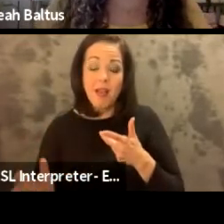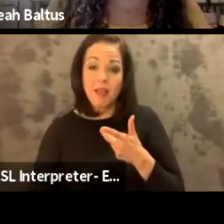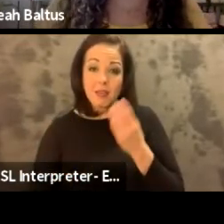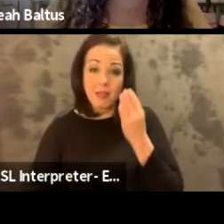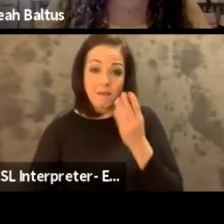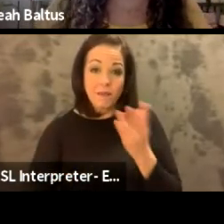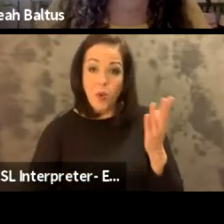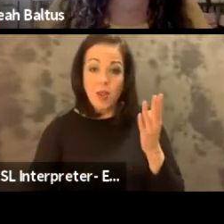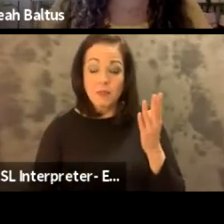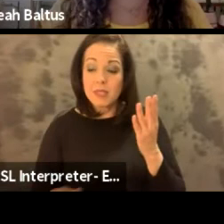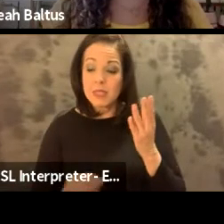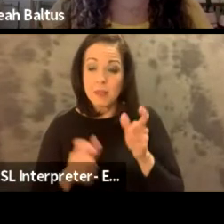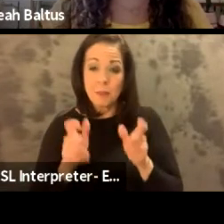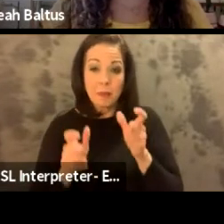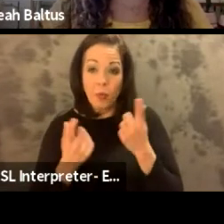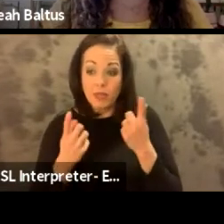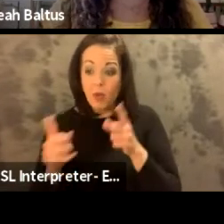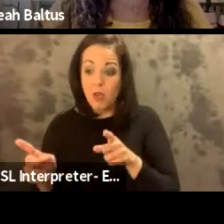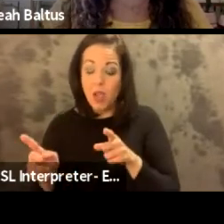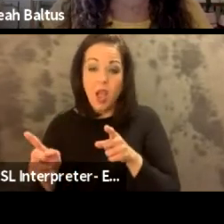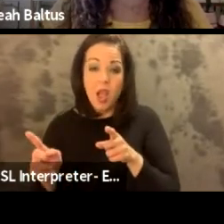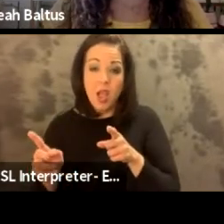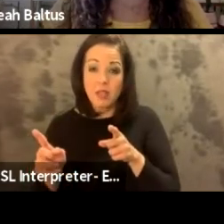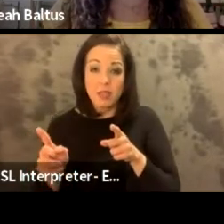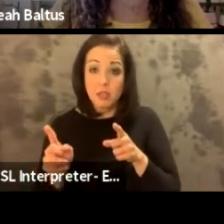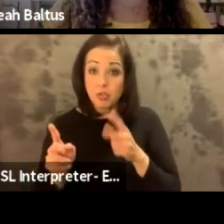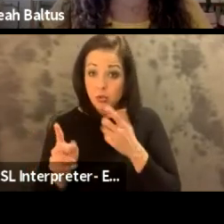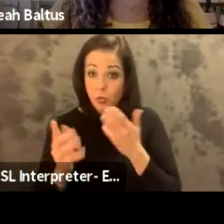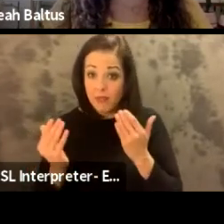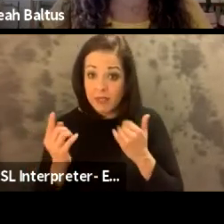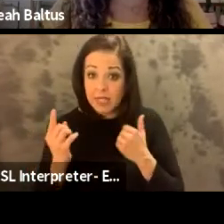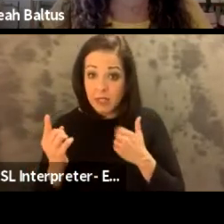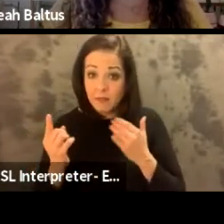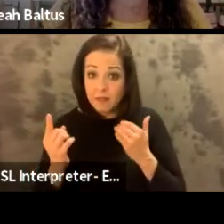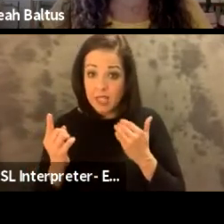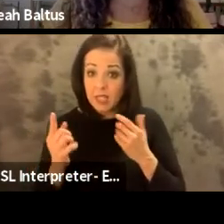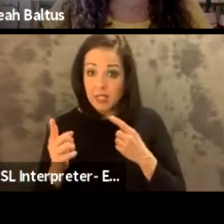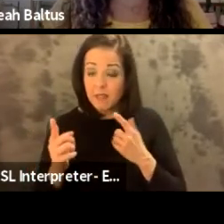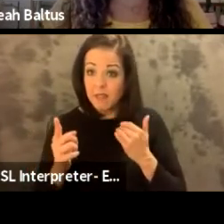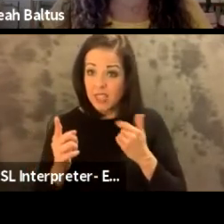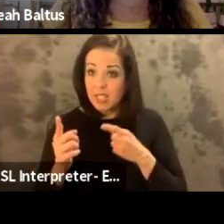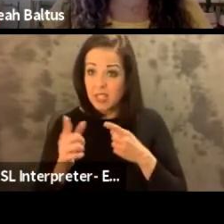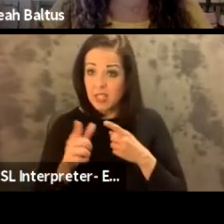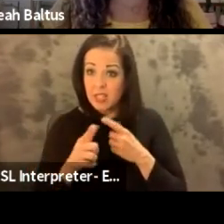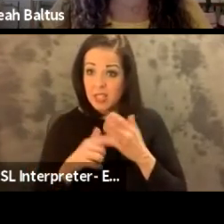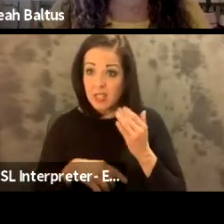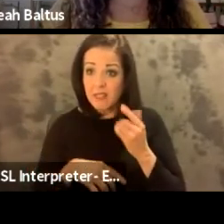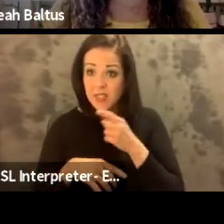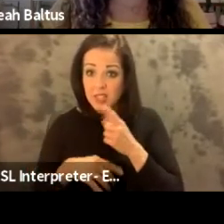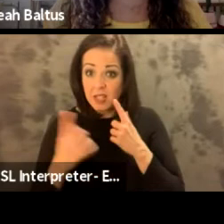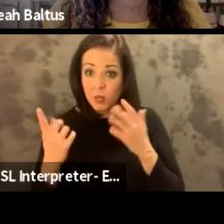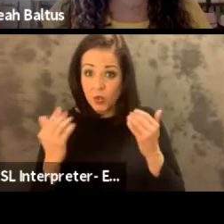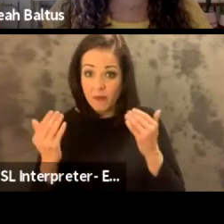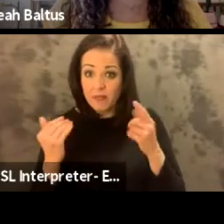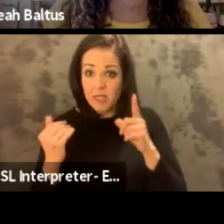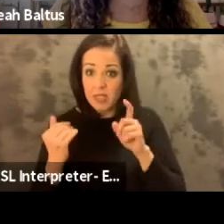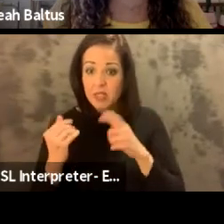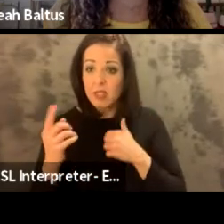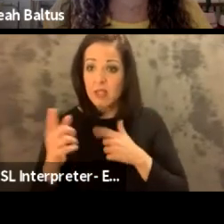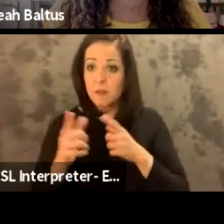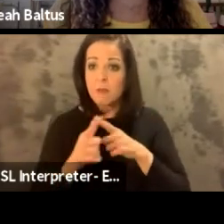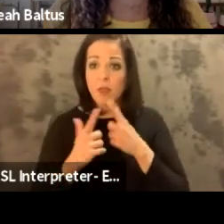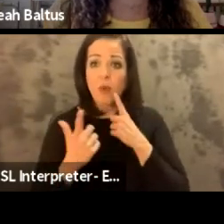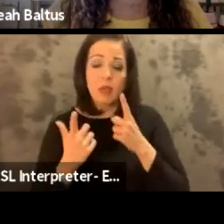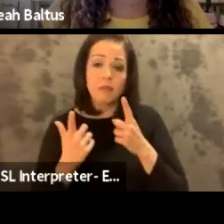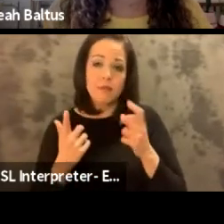informs people about what's going on, since a lot of people have no idea what's going on, even if they're interested,